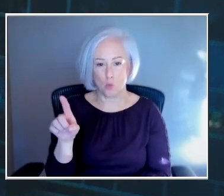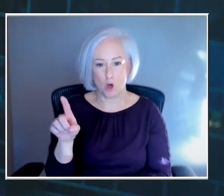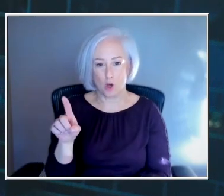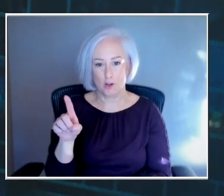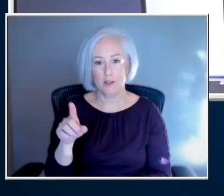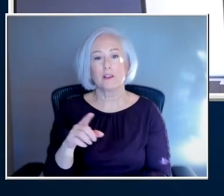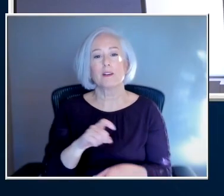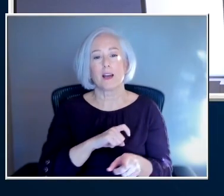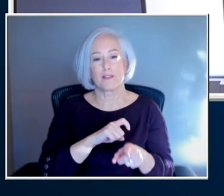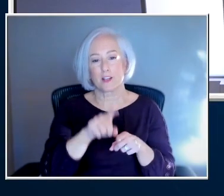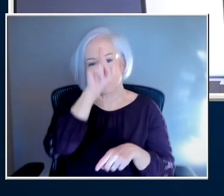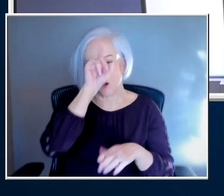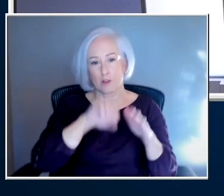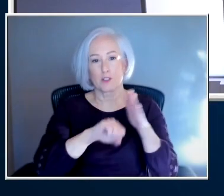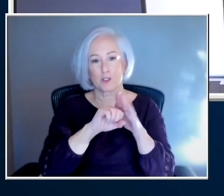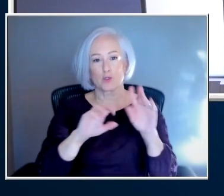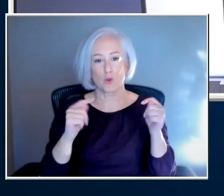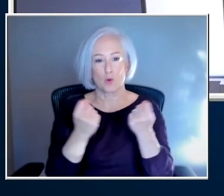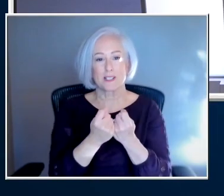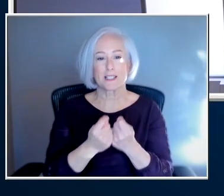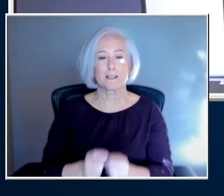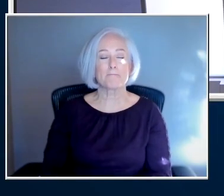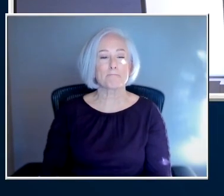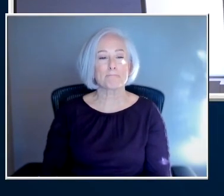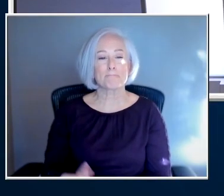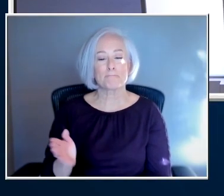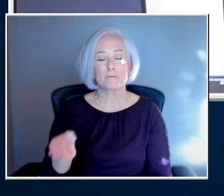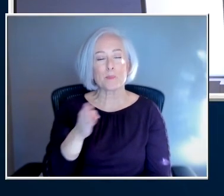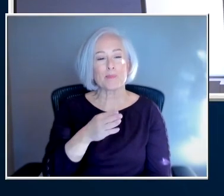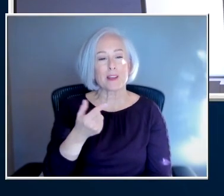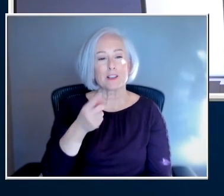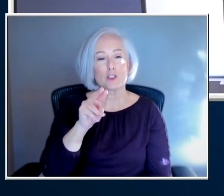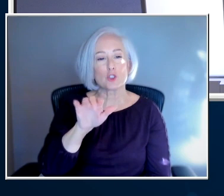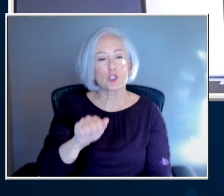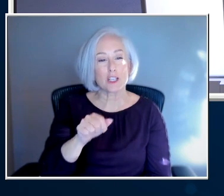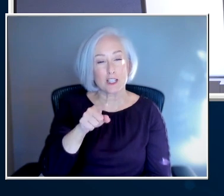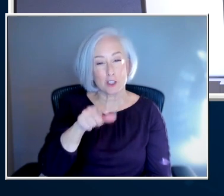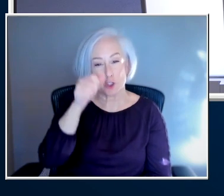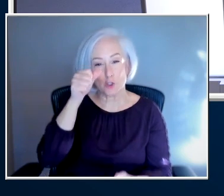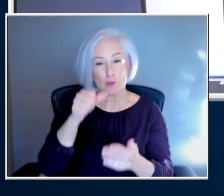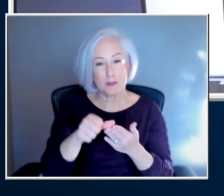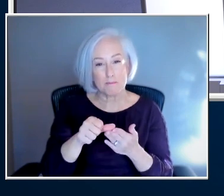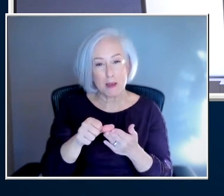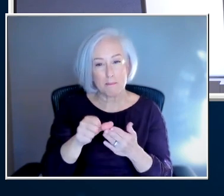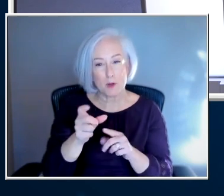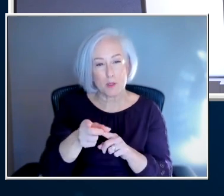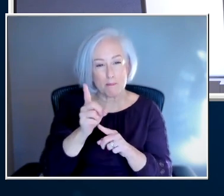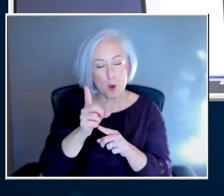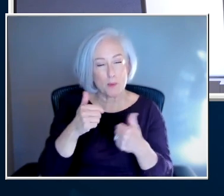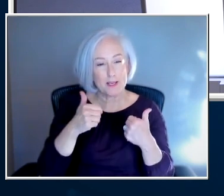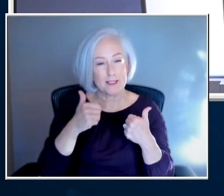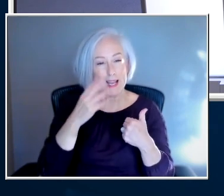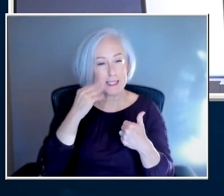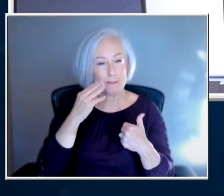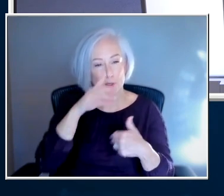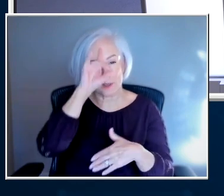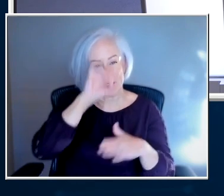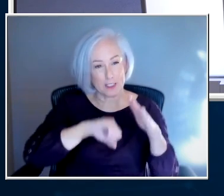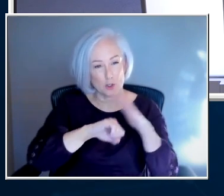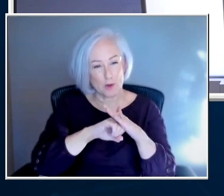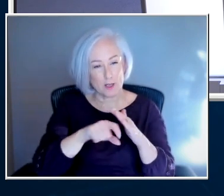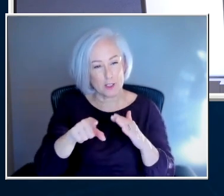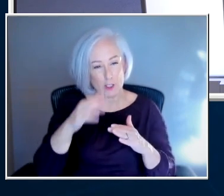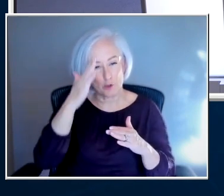hospital. She did all the right things. Gina, do you remember in the moment having a stroke? Did you remember something was going